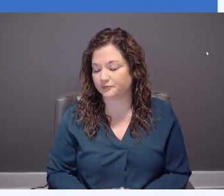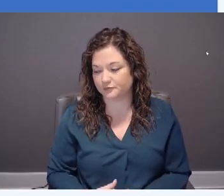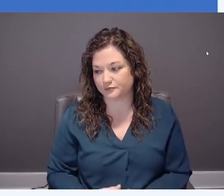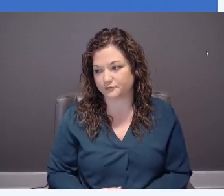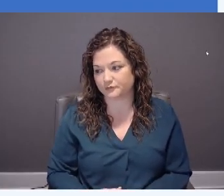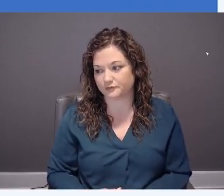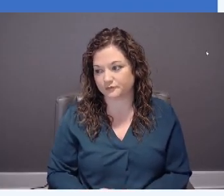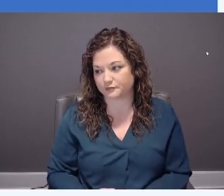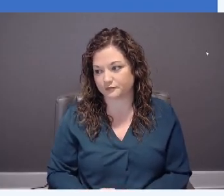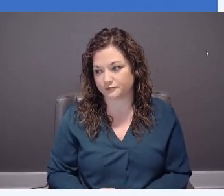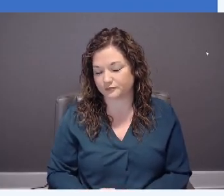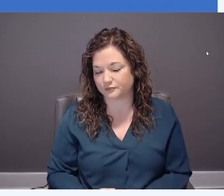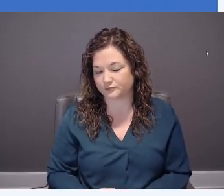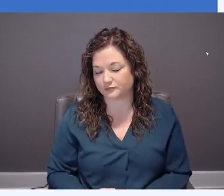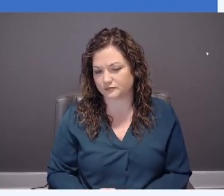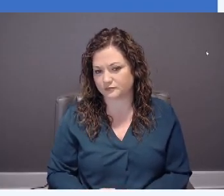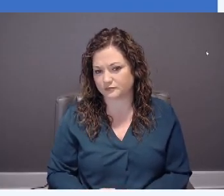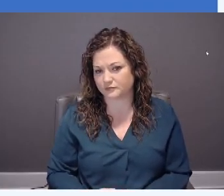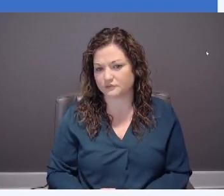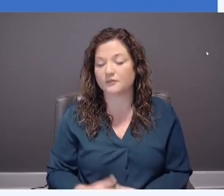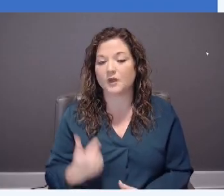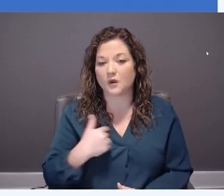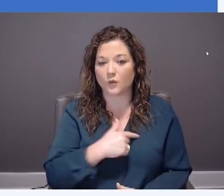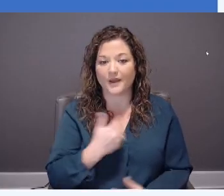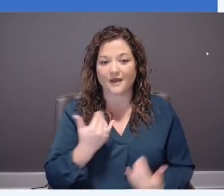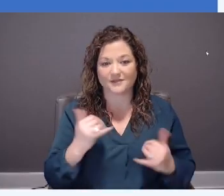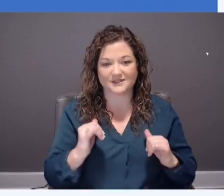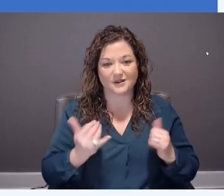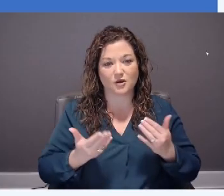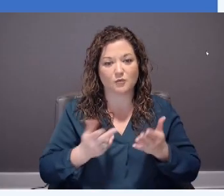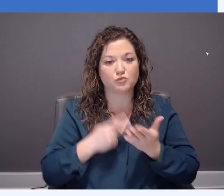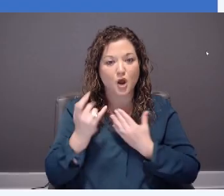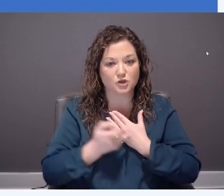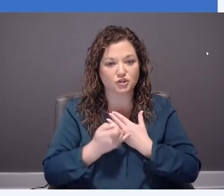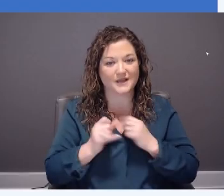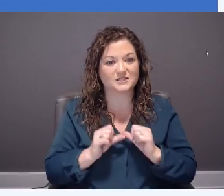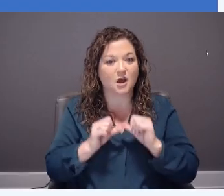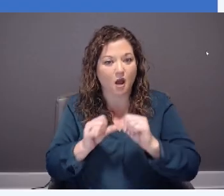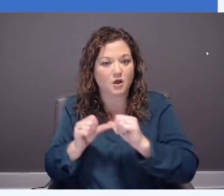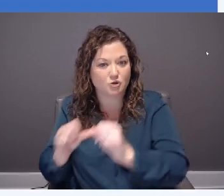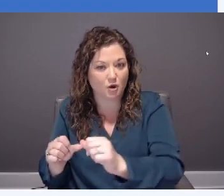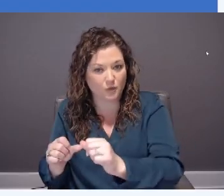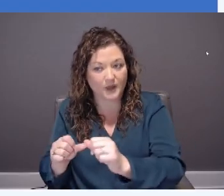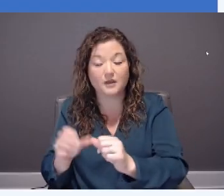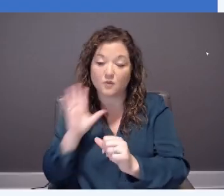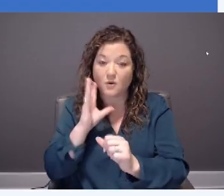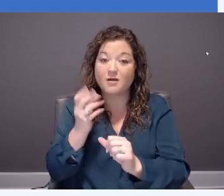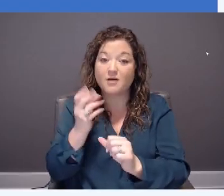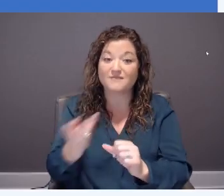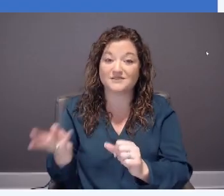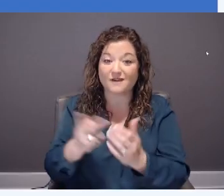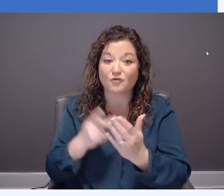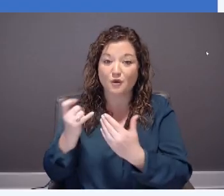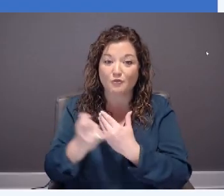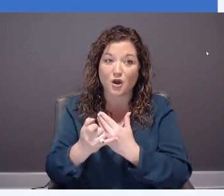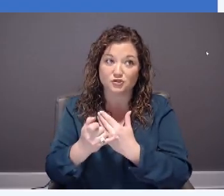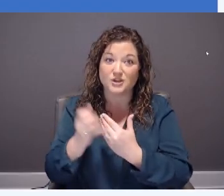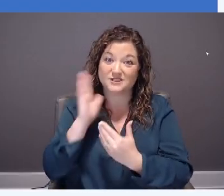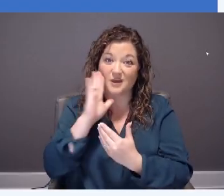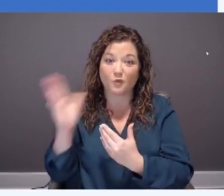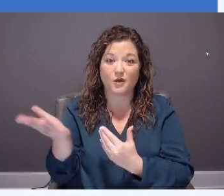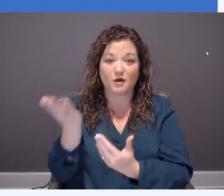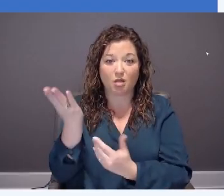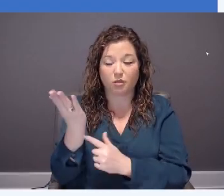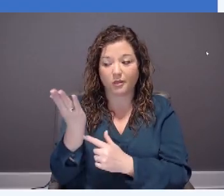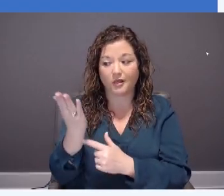Now, regarding projects that are ongoing, we have several projects that will be coming forth either on this agenda or